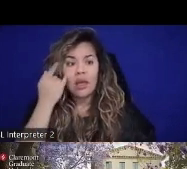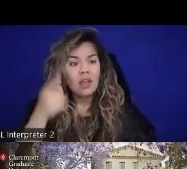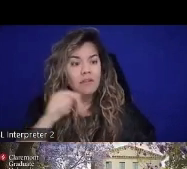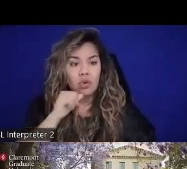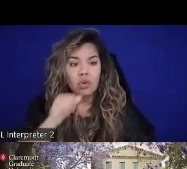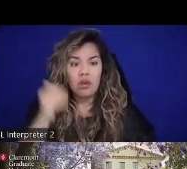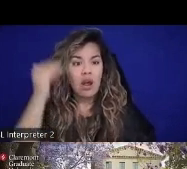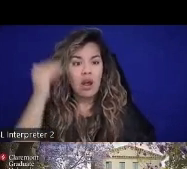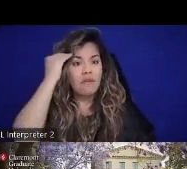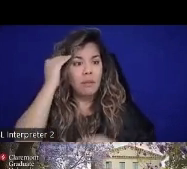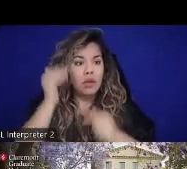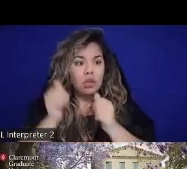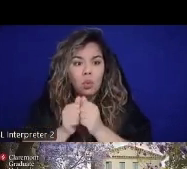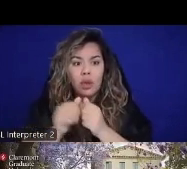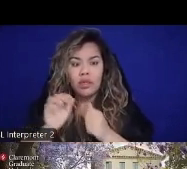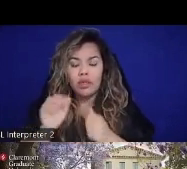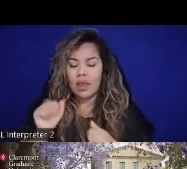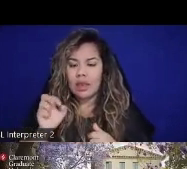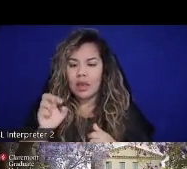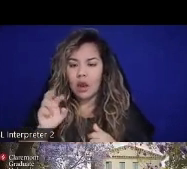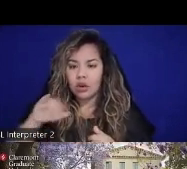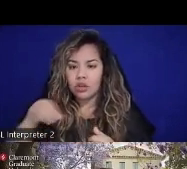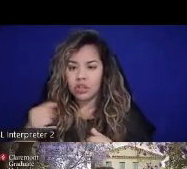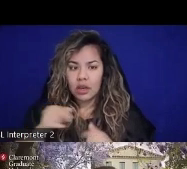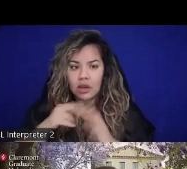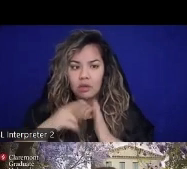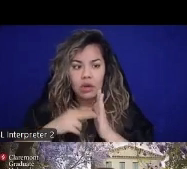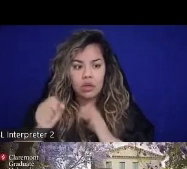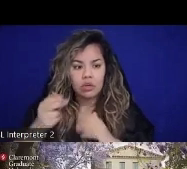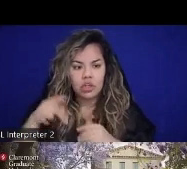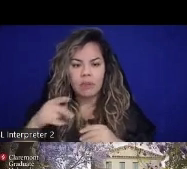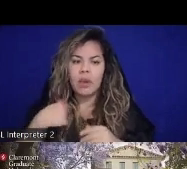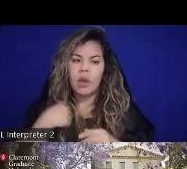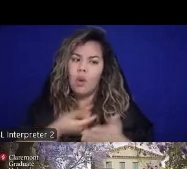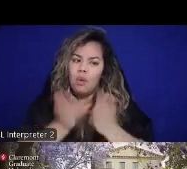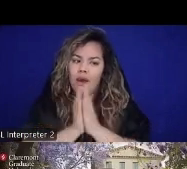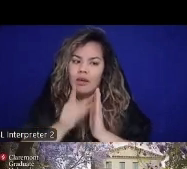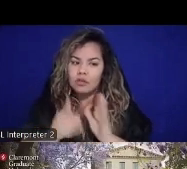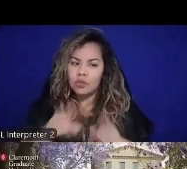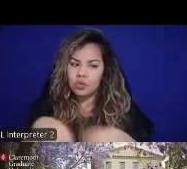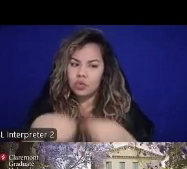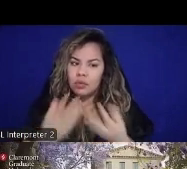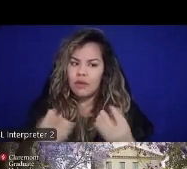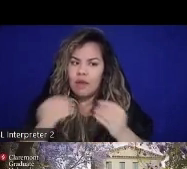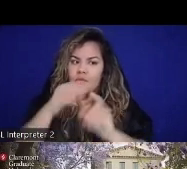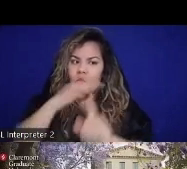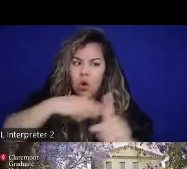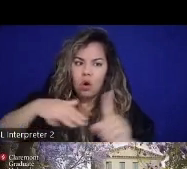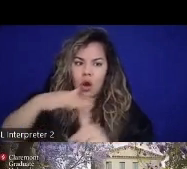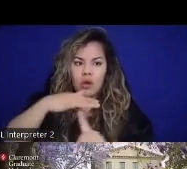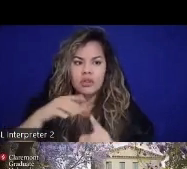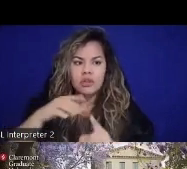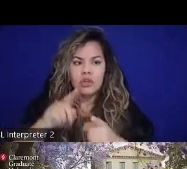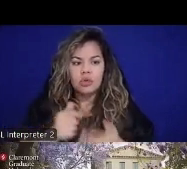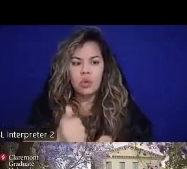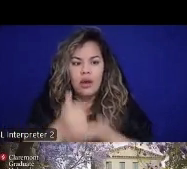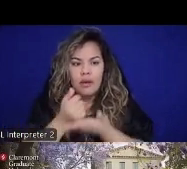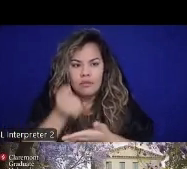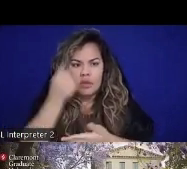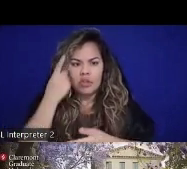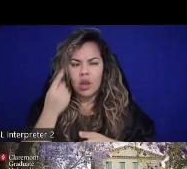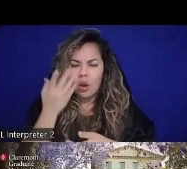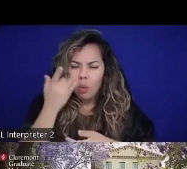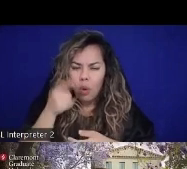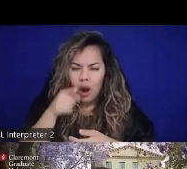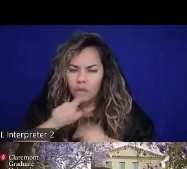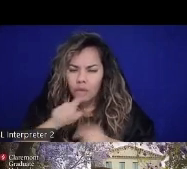to provide enough context so that we understand why those specific research questions are important in that context and what is